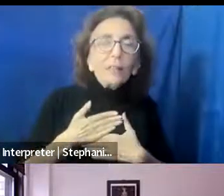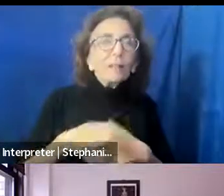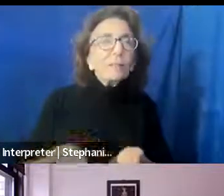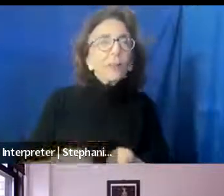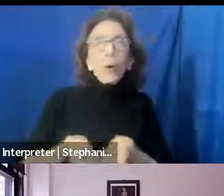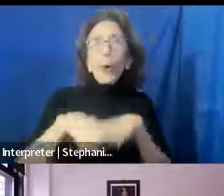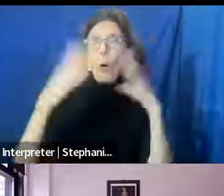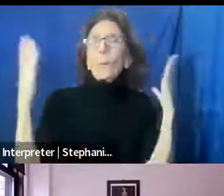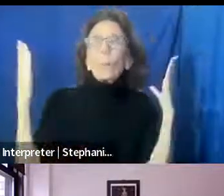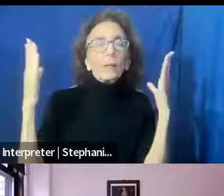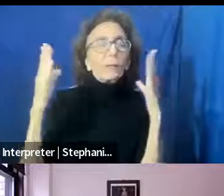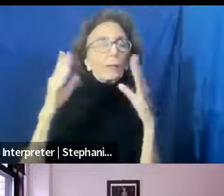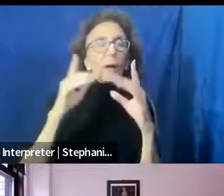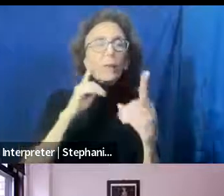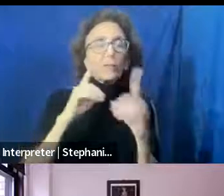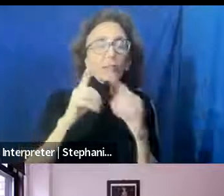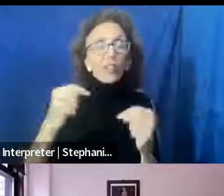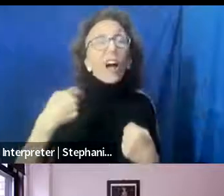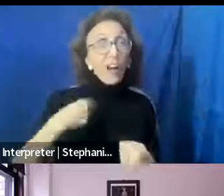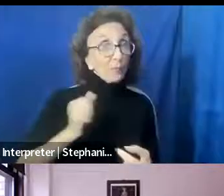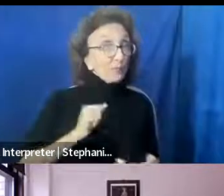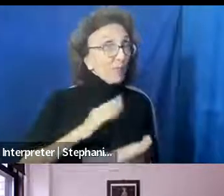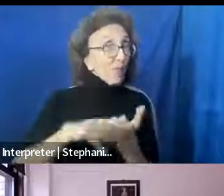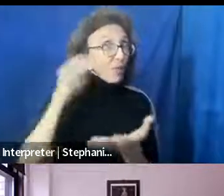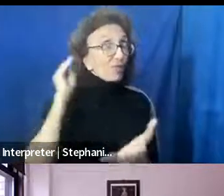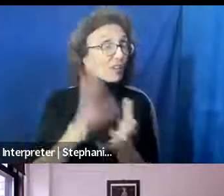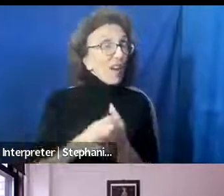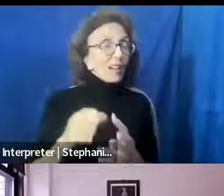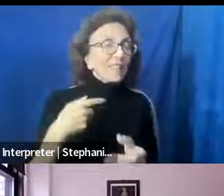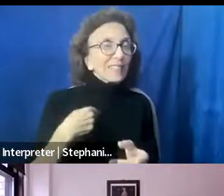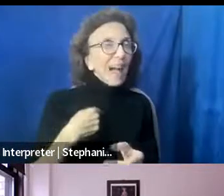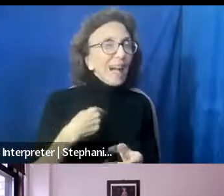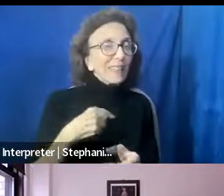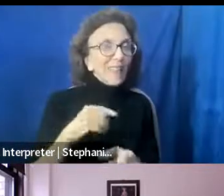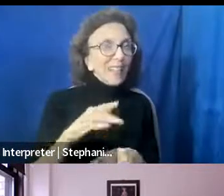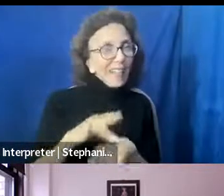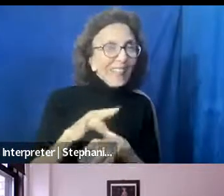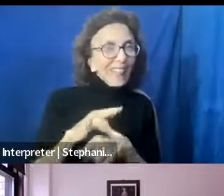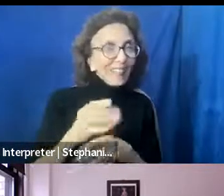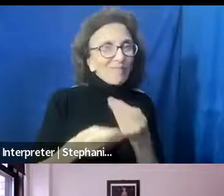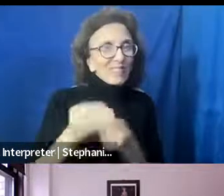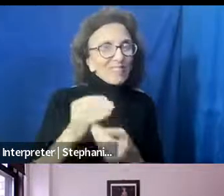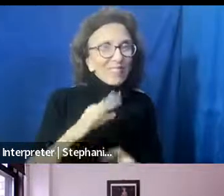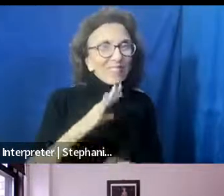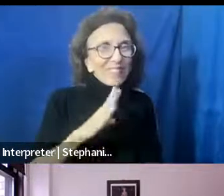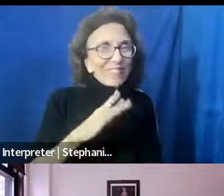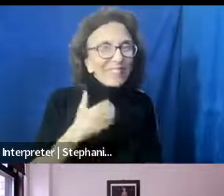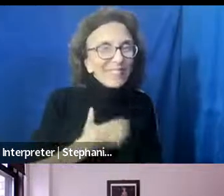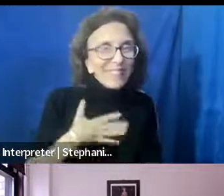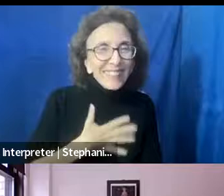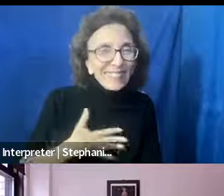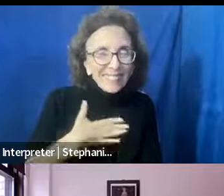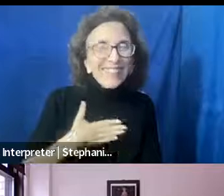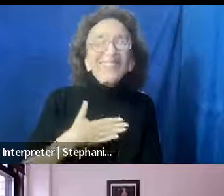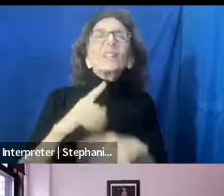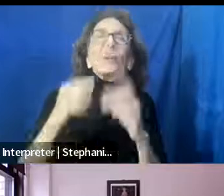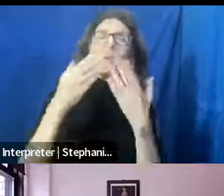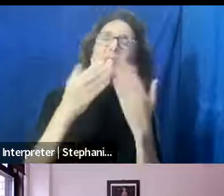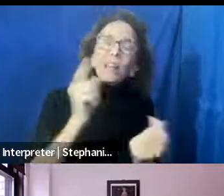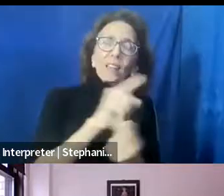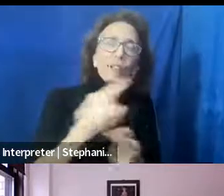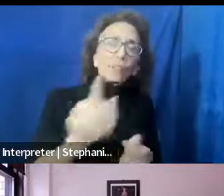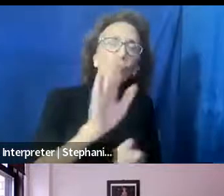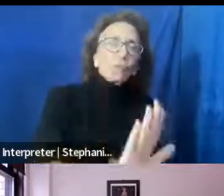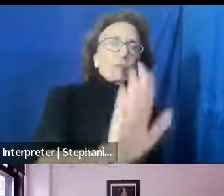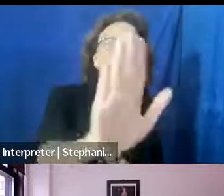transparent conversation. I definitely learned a lot. Budgets are kind of my thing, a little obsessed. So thank you all for all of your knowledge